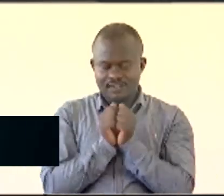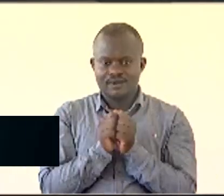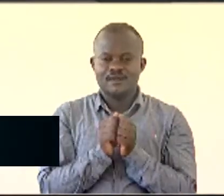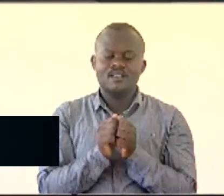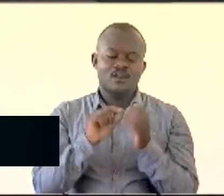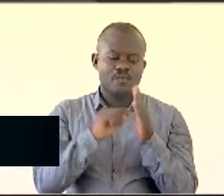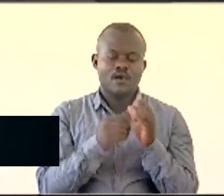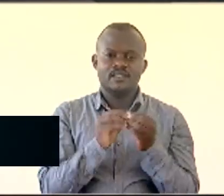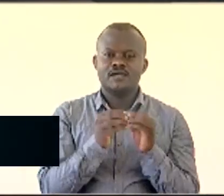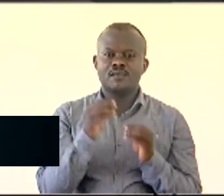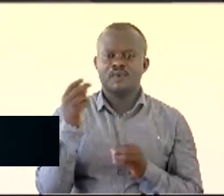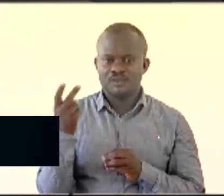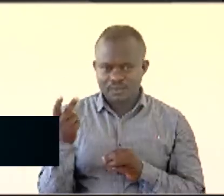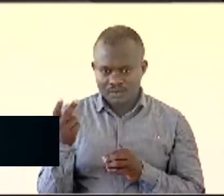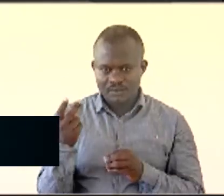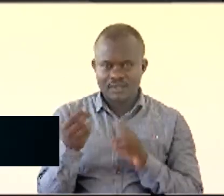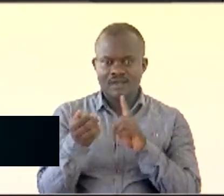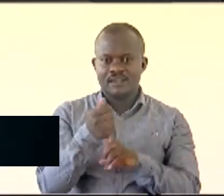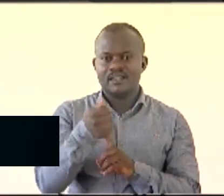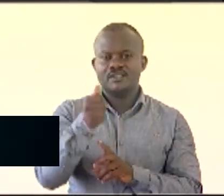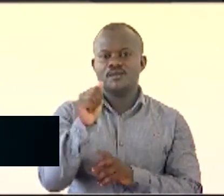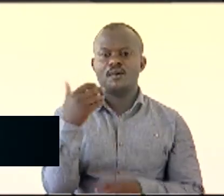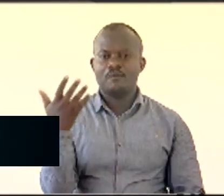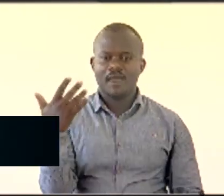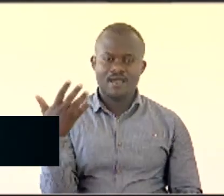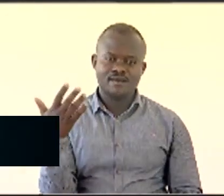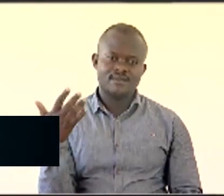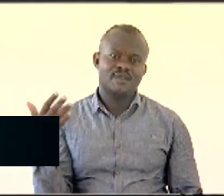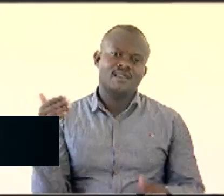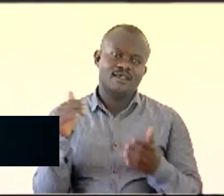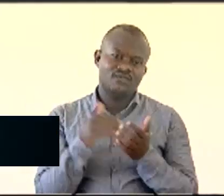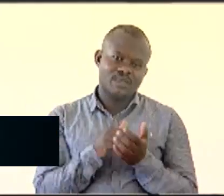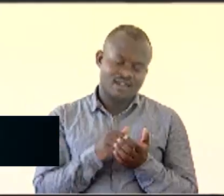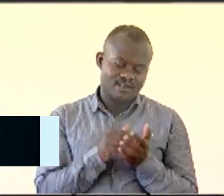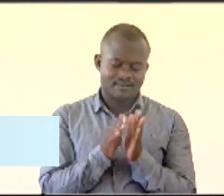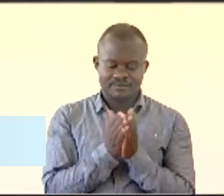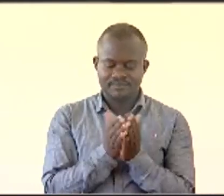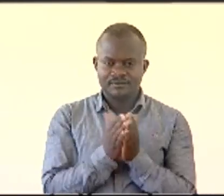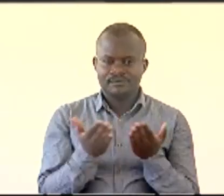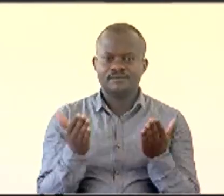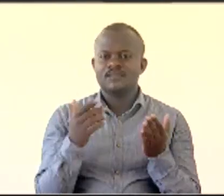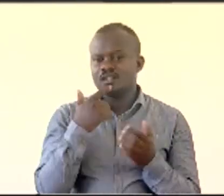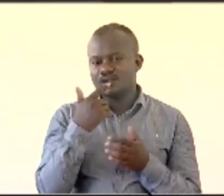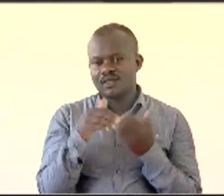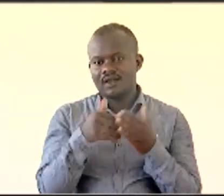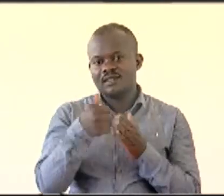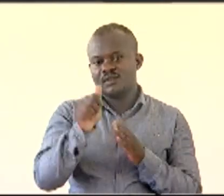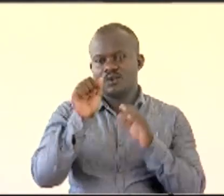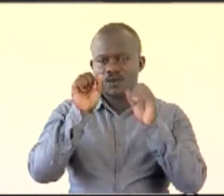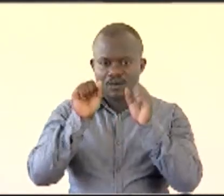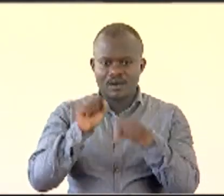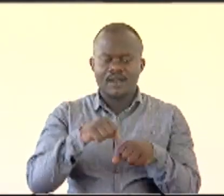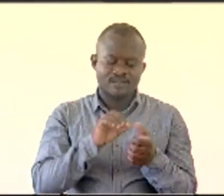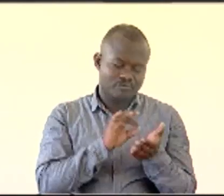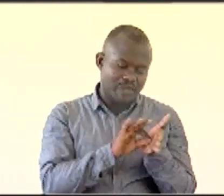number 2, get your pen and notebook so that you can note